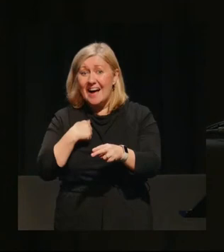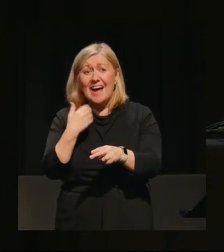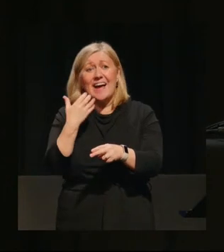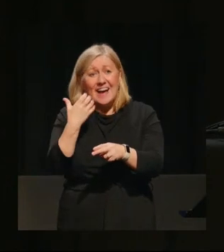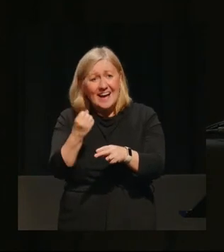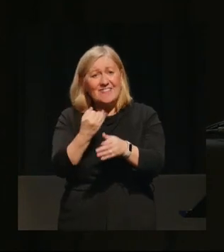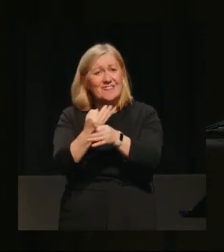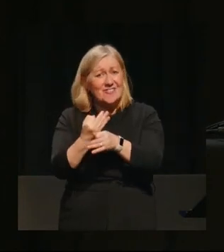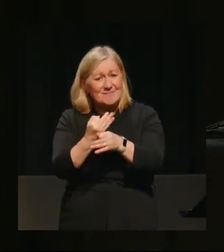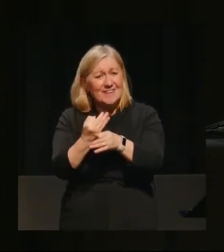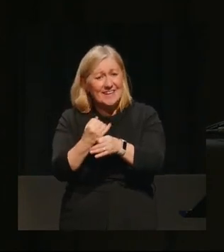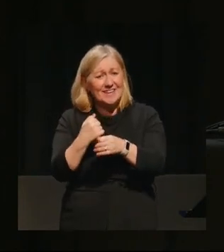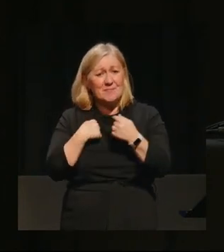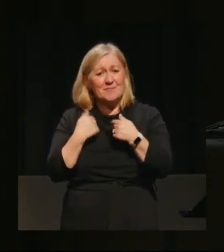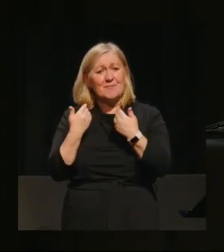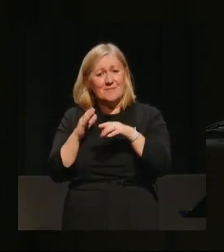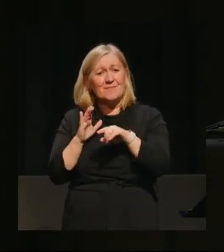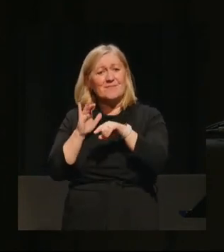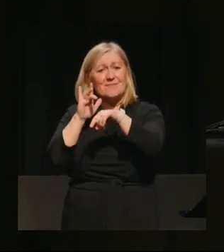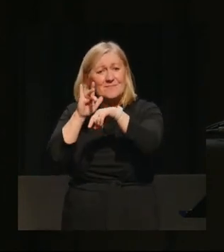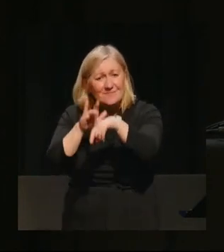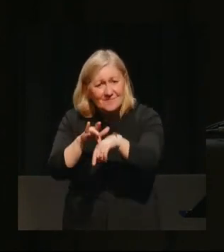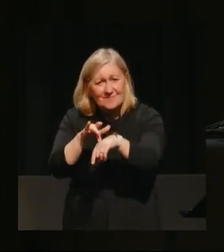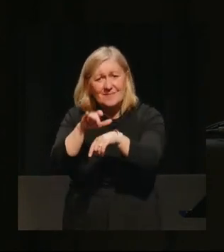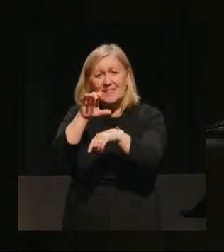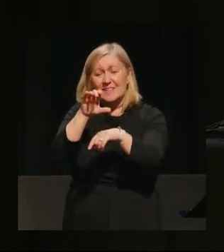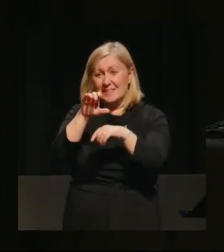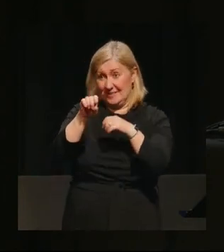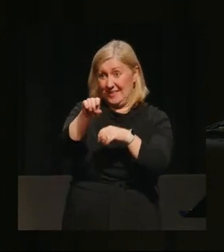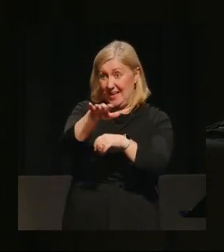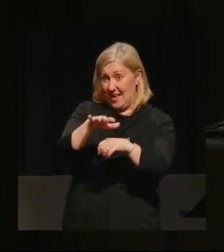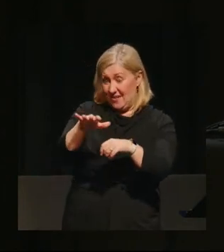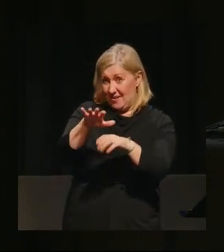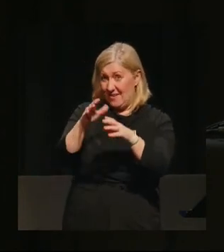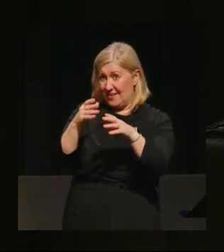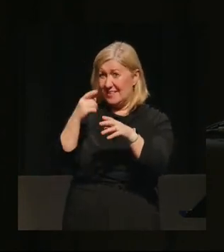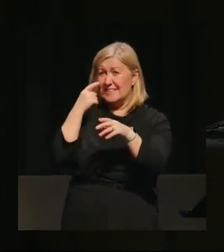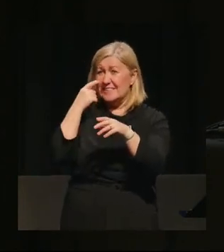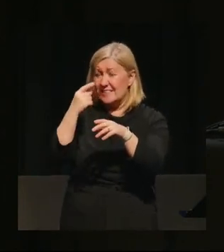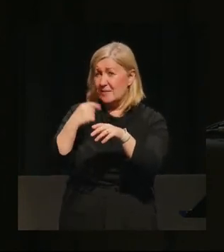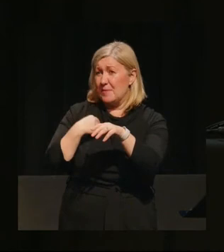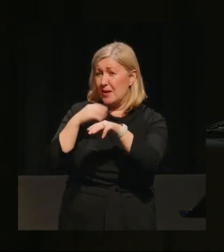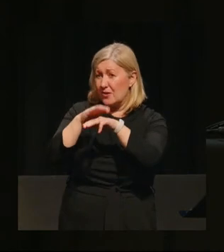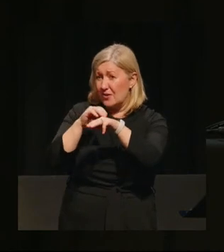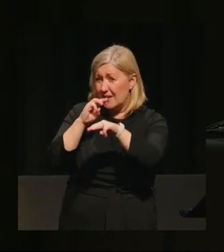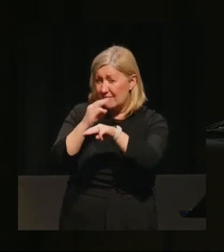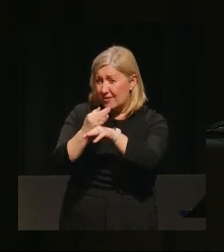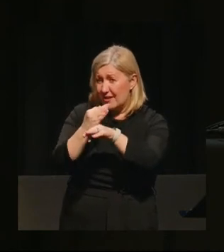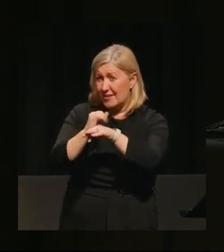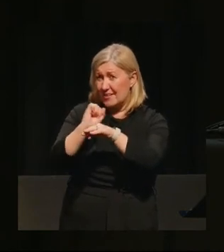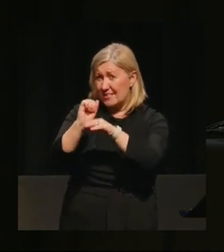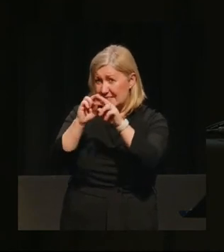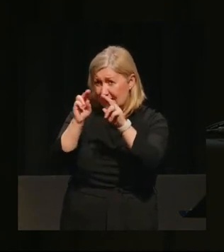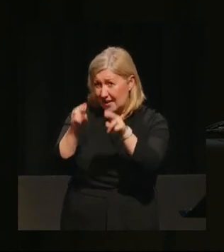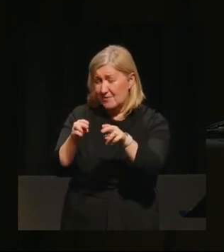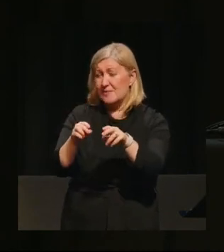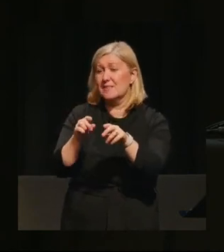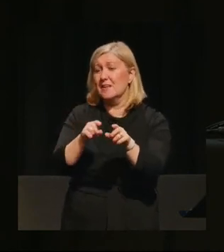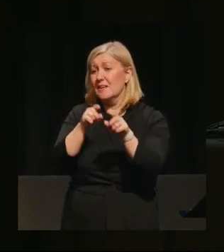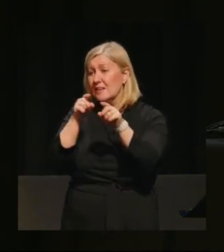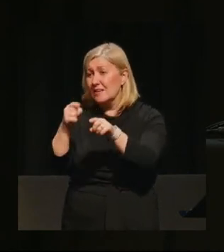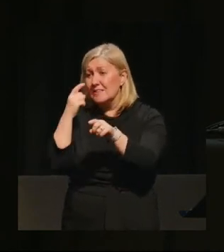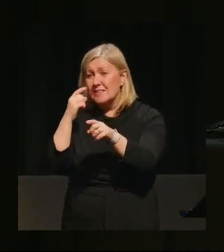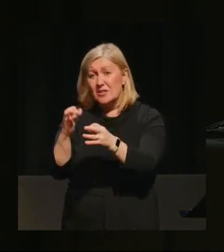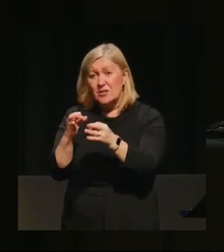I have visited Korsak and seen my grandfather's house, the Jewish cemetery where my grandparents